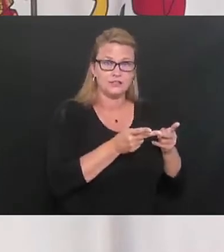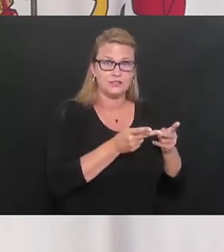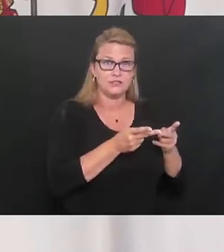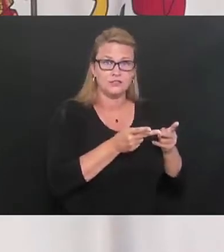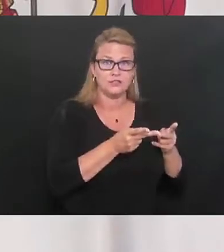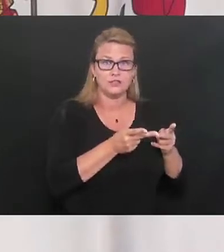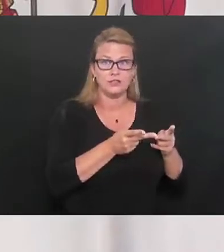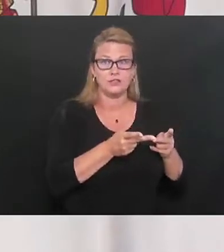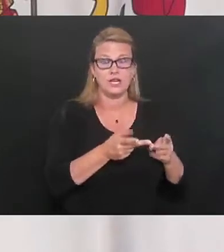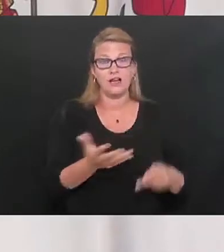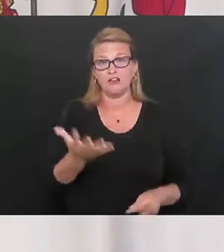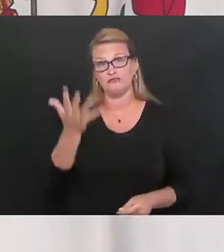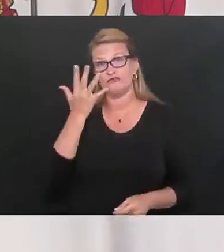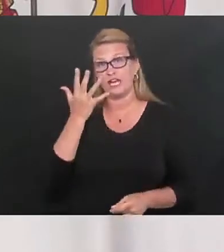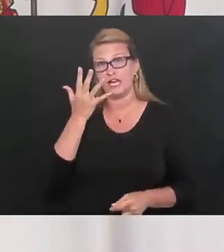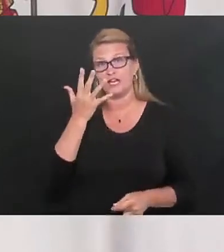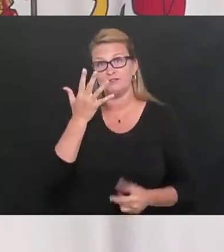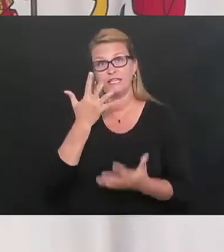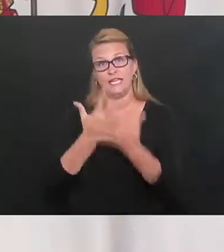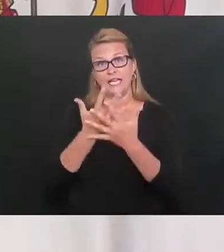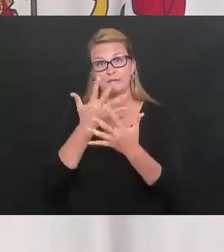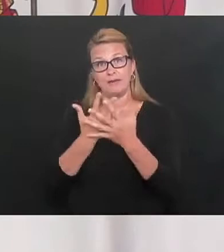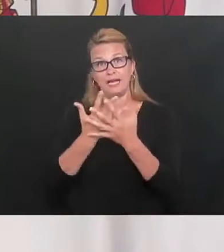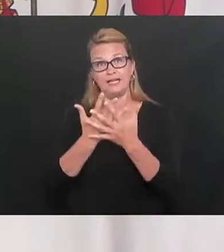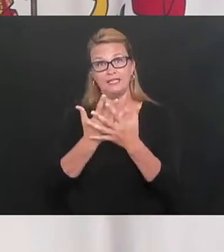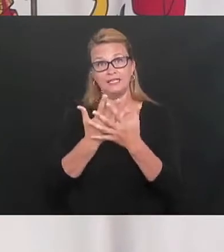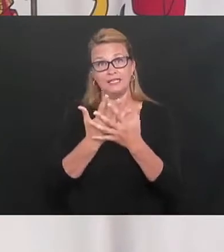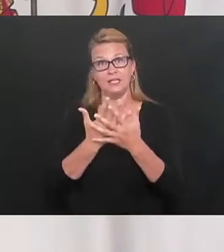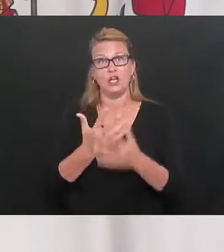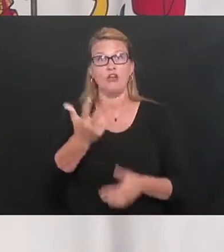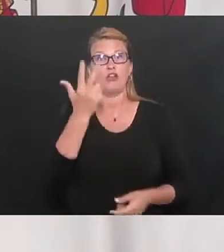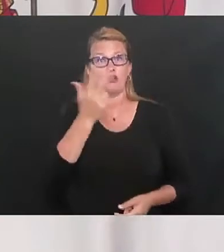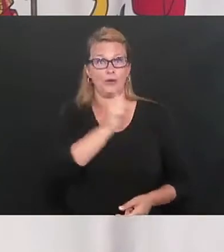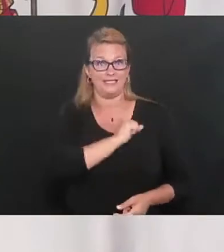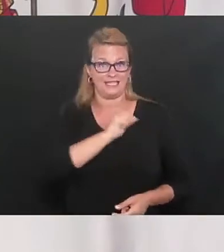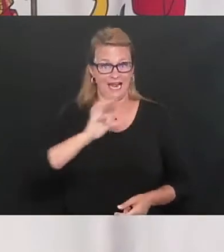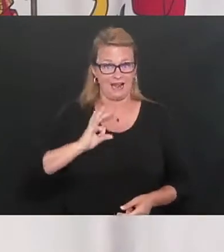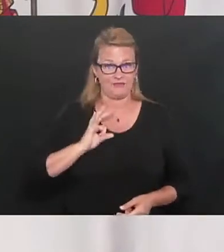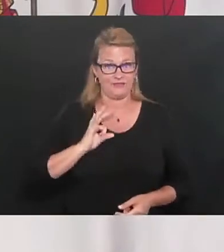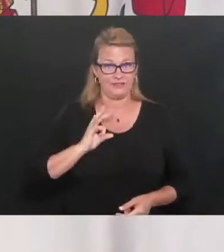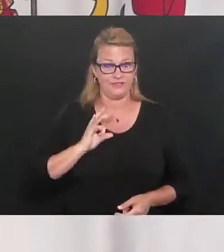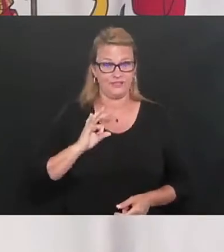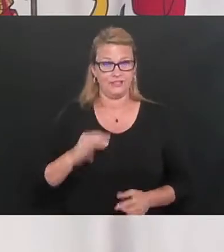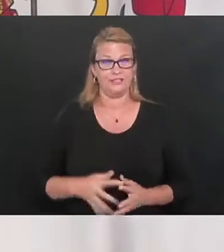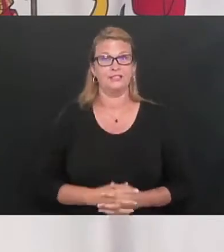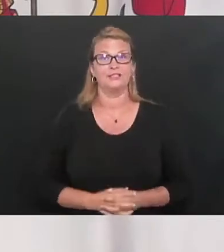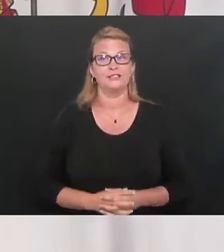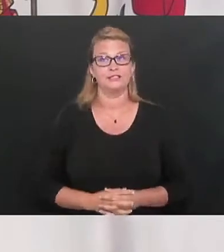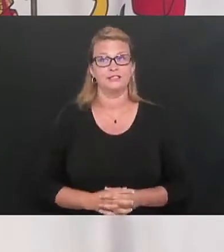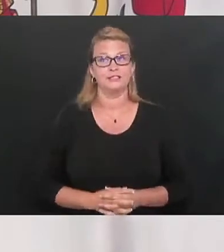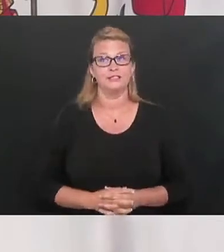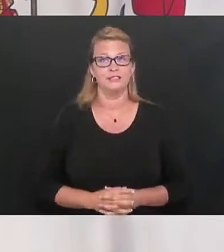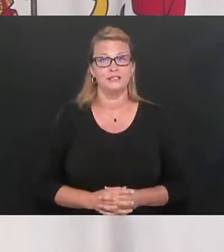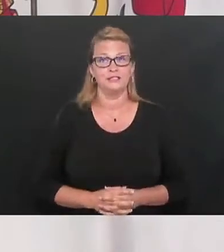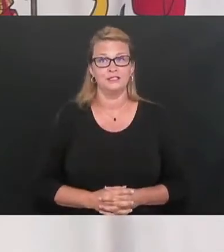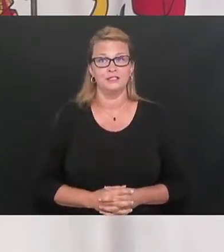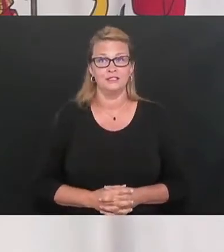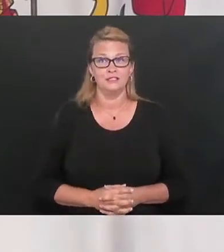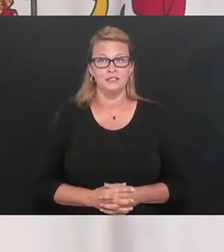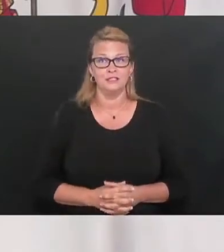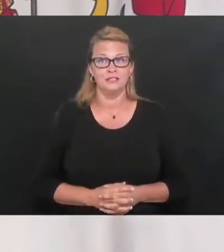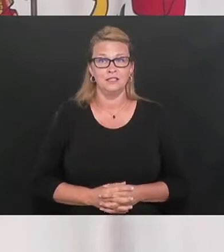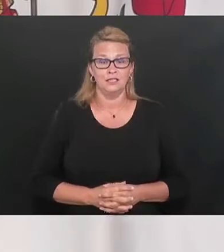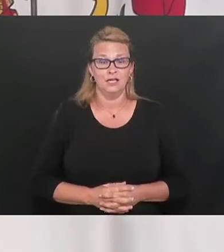We have 5 inmate cases and 3 staff cases in the state of West Virginia. Now, I want to lay this down because I